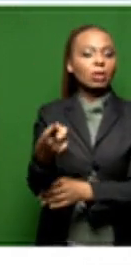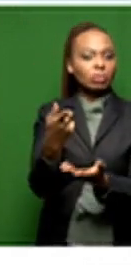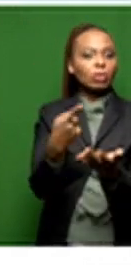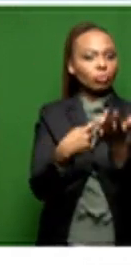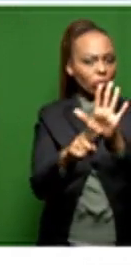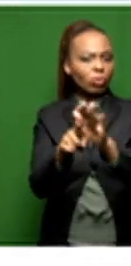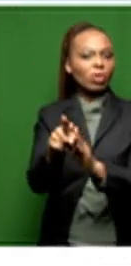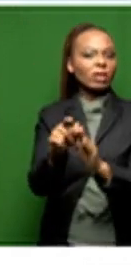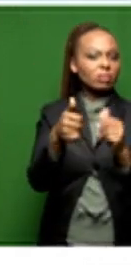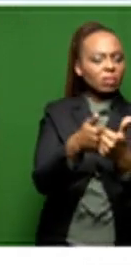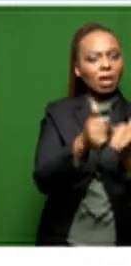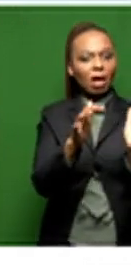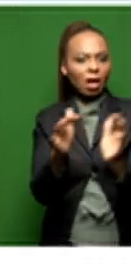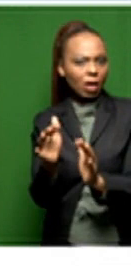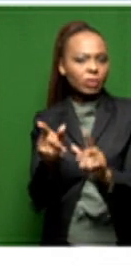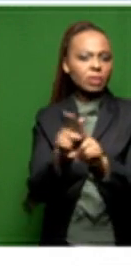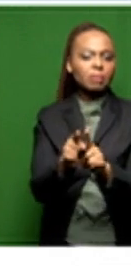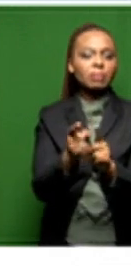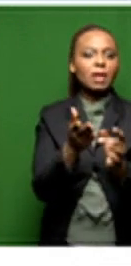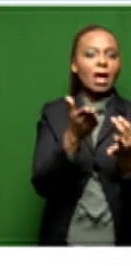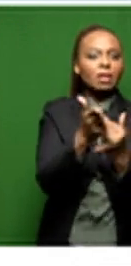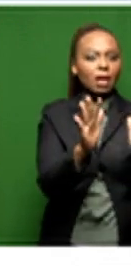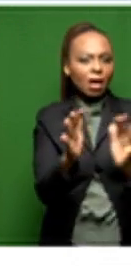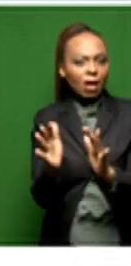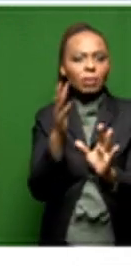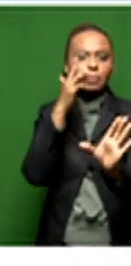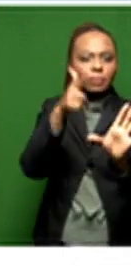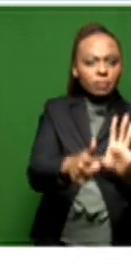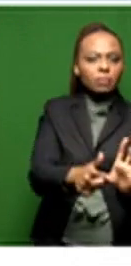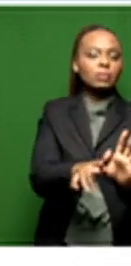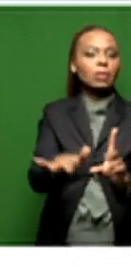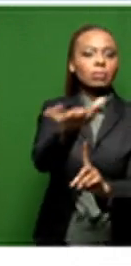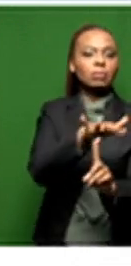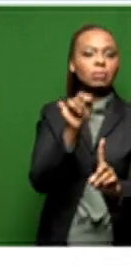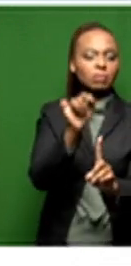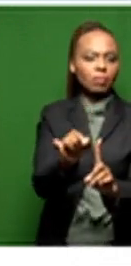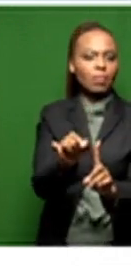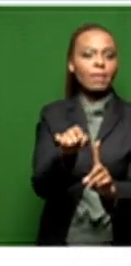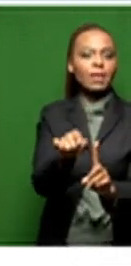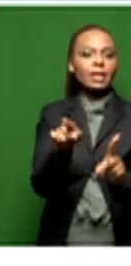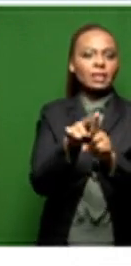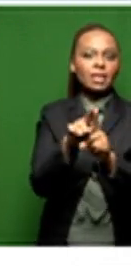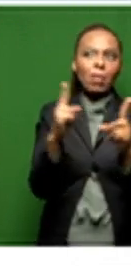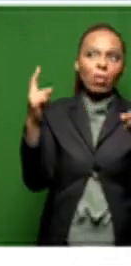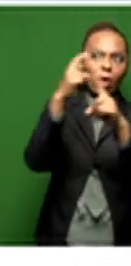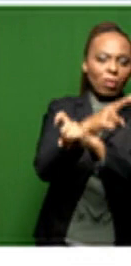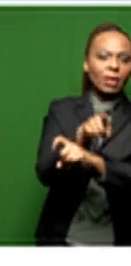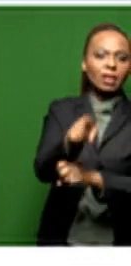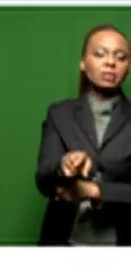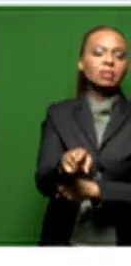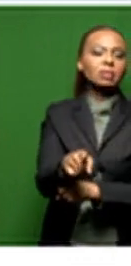also addresses B2B market as well. And in COVID times, avoiding complete contact with